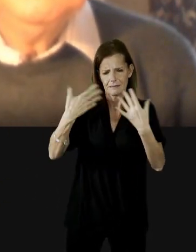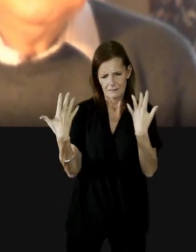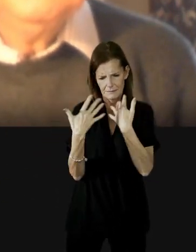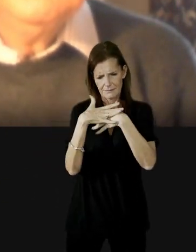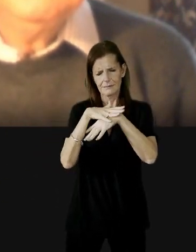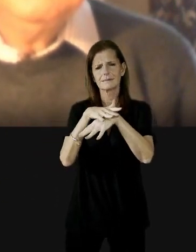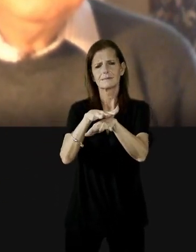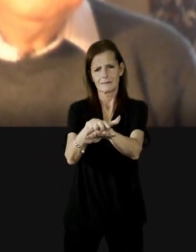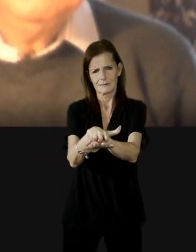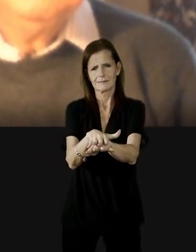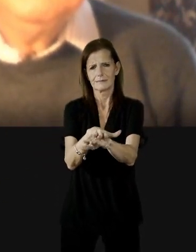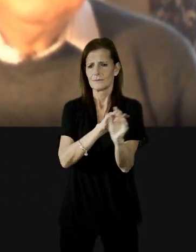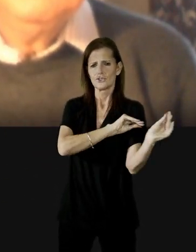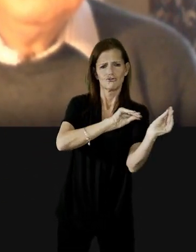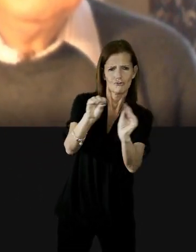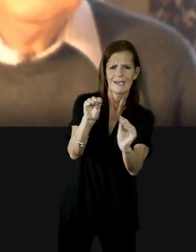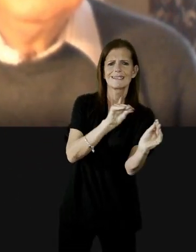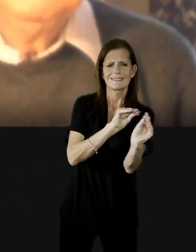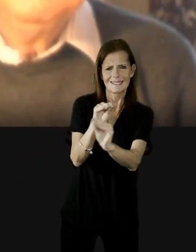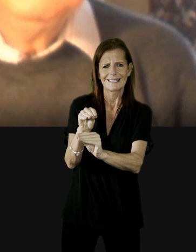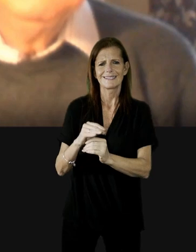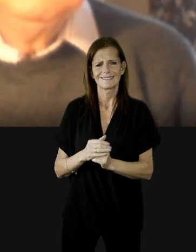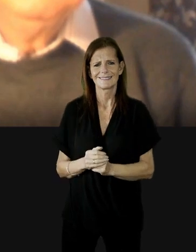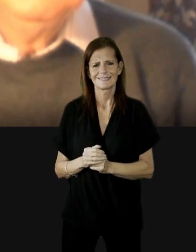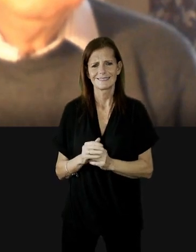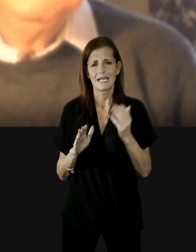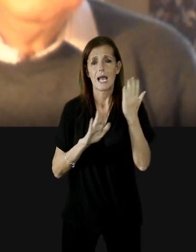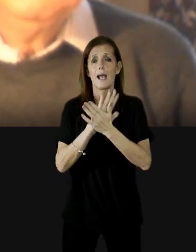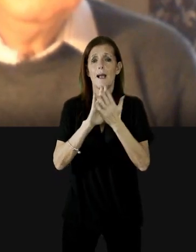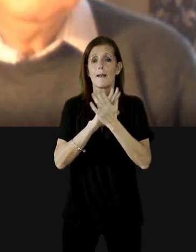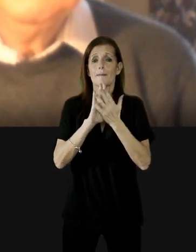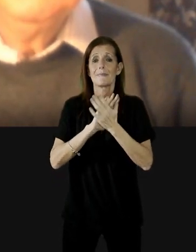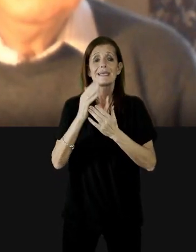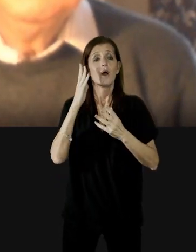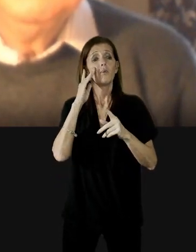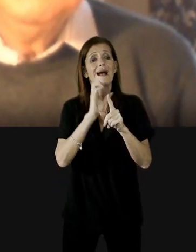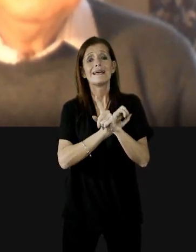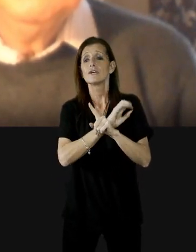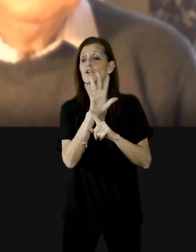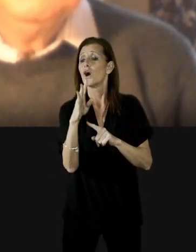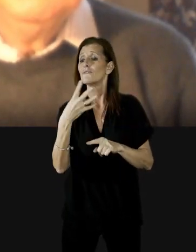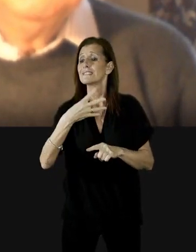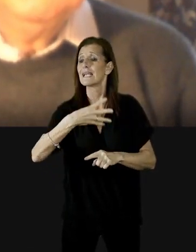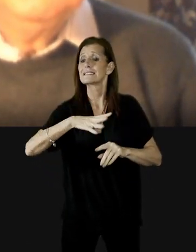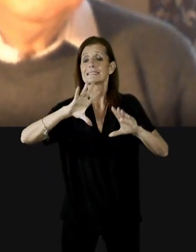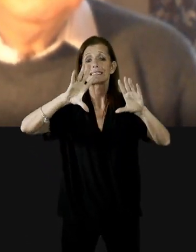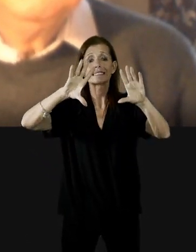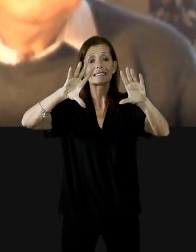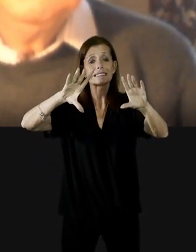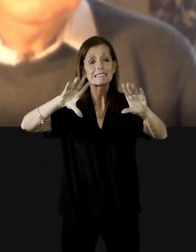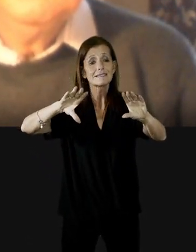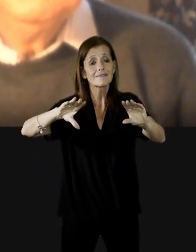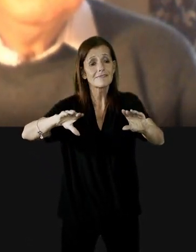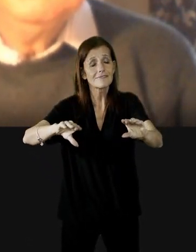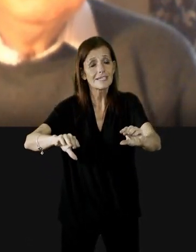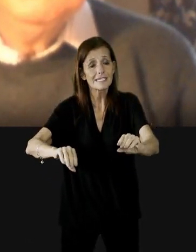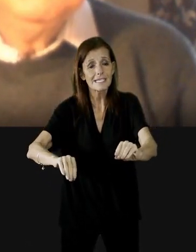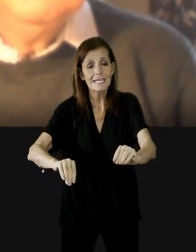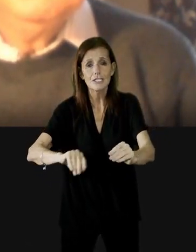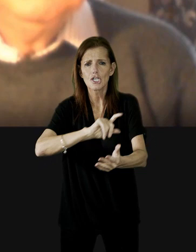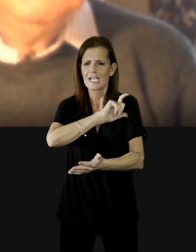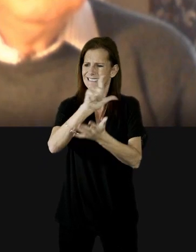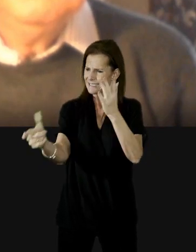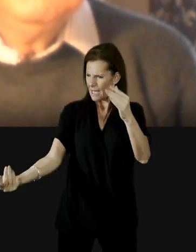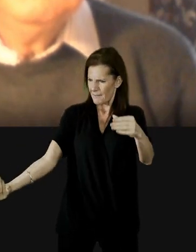of, integrated as part of that training. And that will mean as we come out of COVID-19, disabled